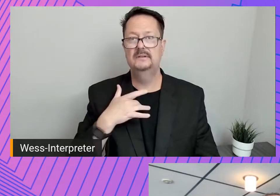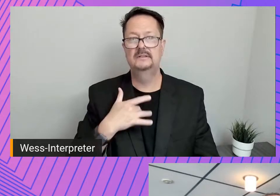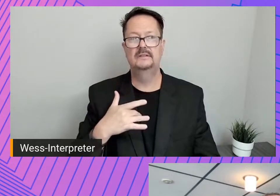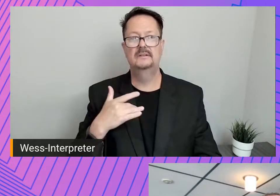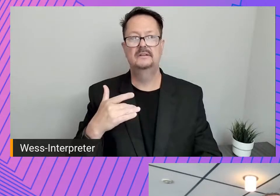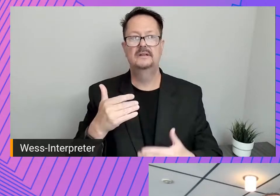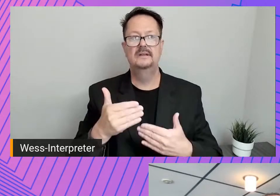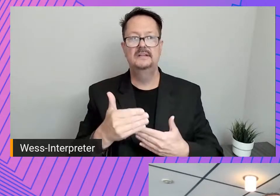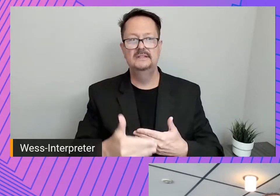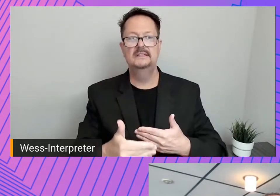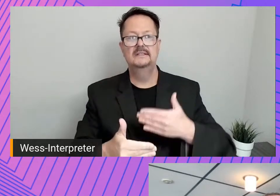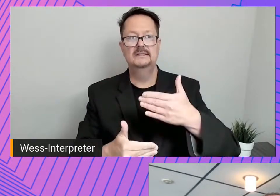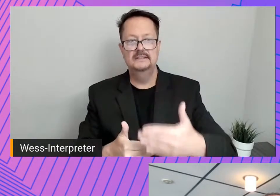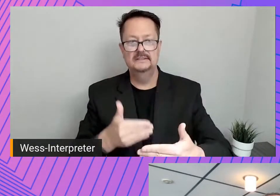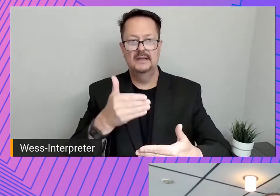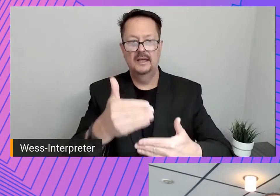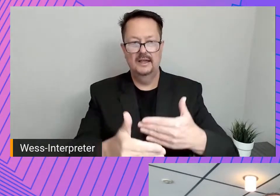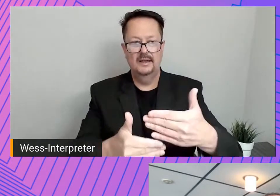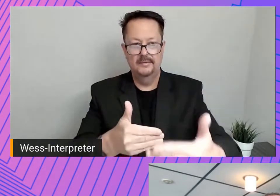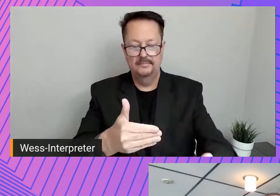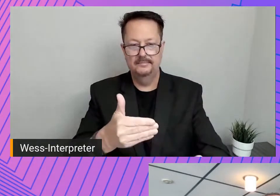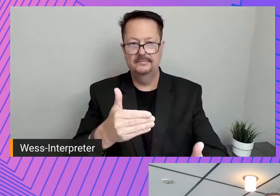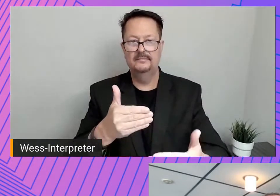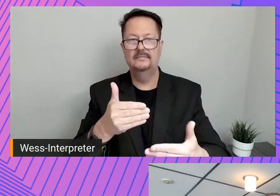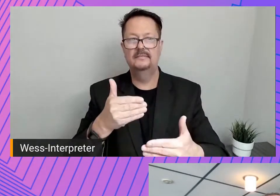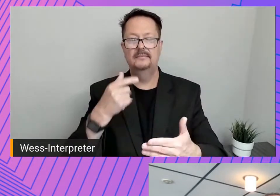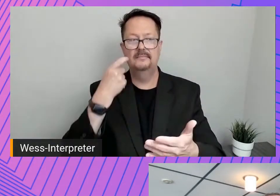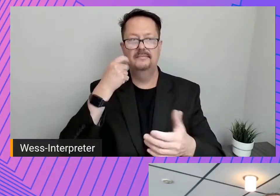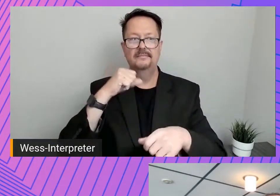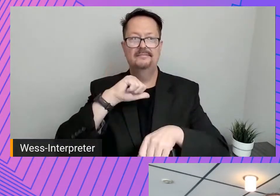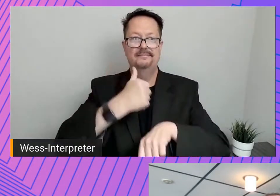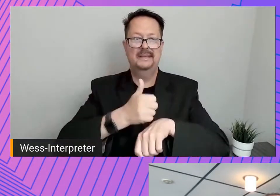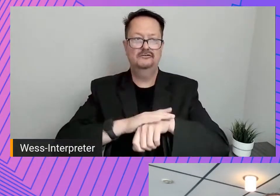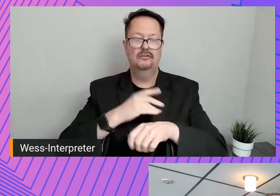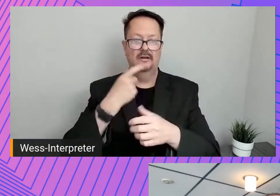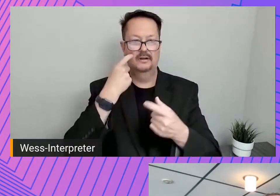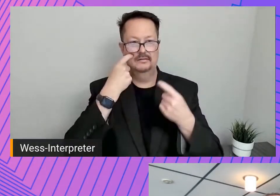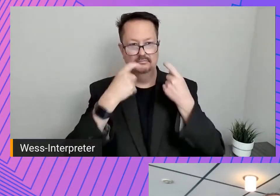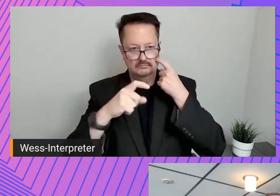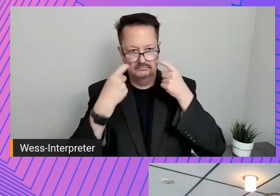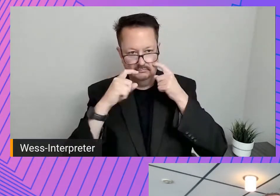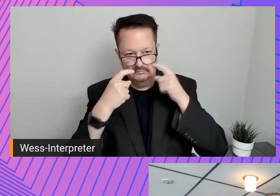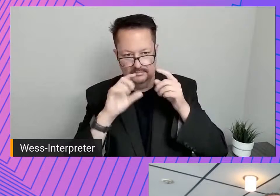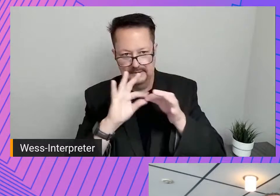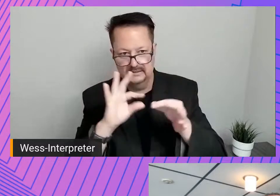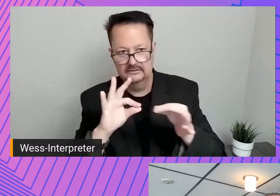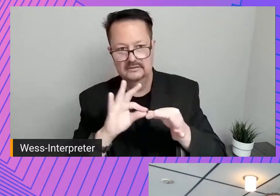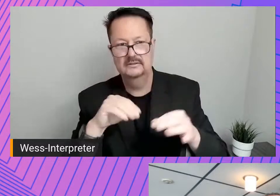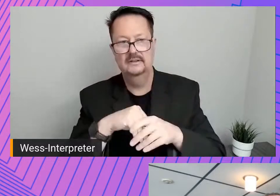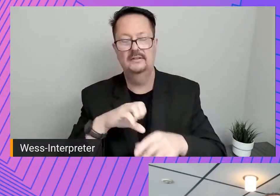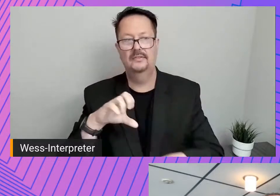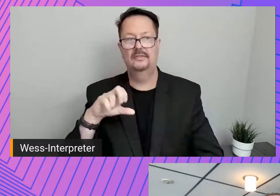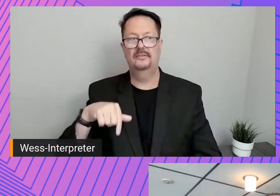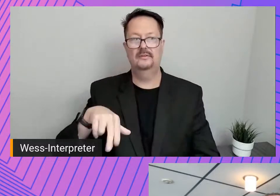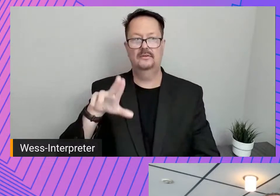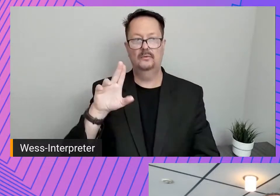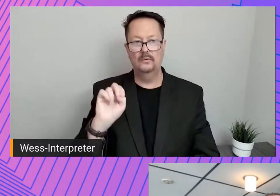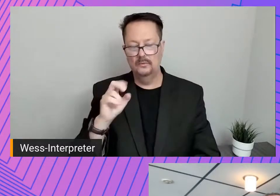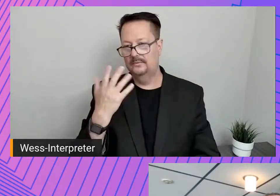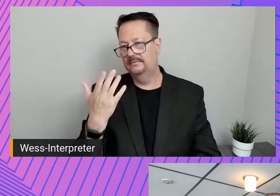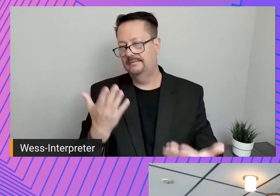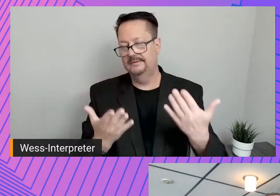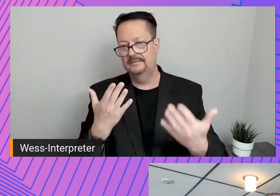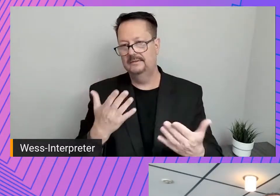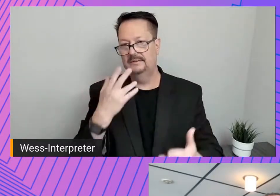based on the number of messages visible in the queue. So if all of a sudden we see 5,000 messages in the queue, we see maybe